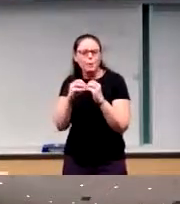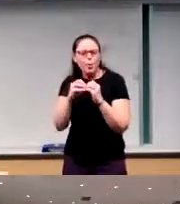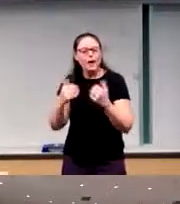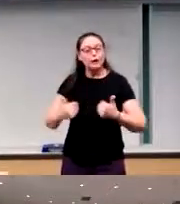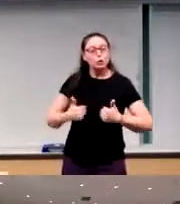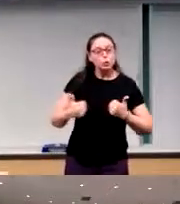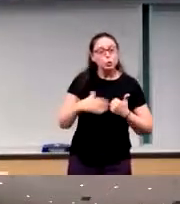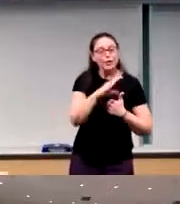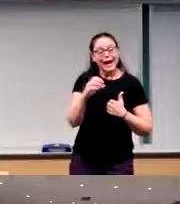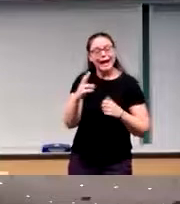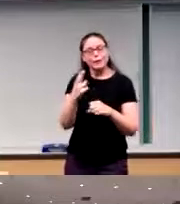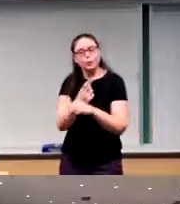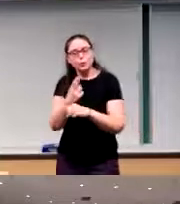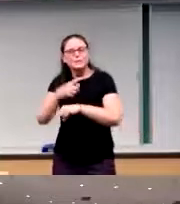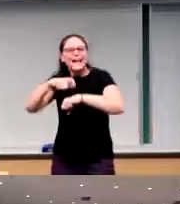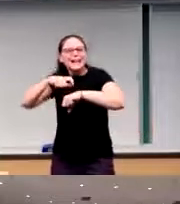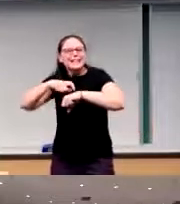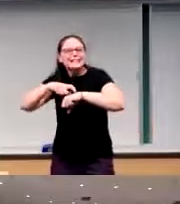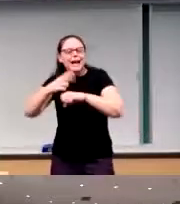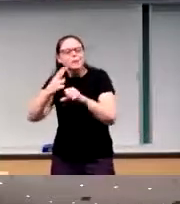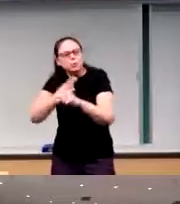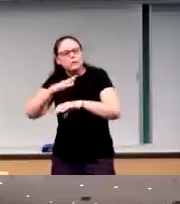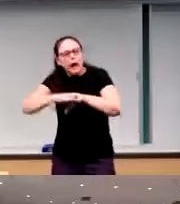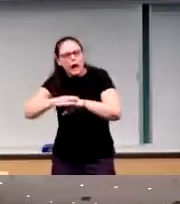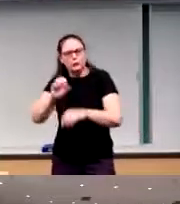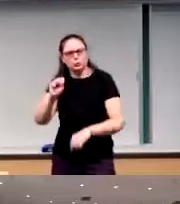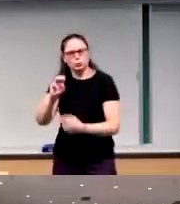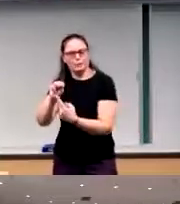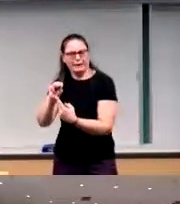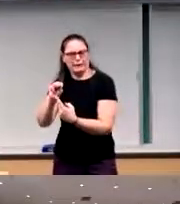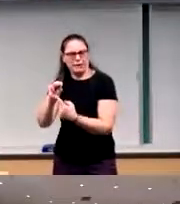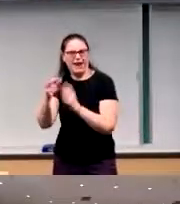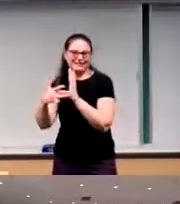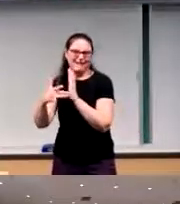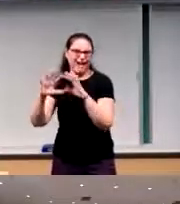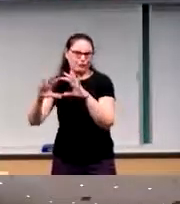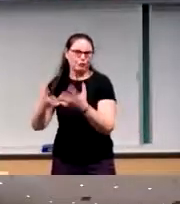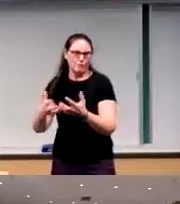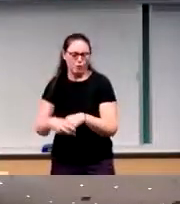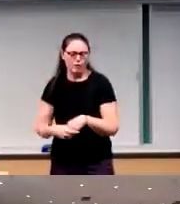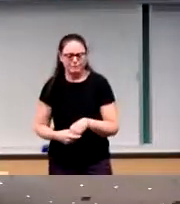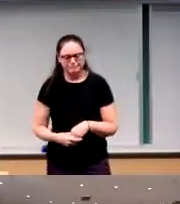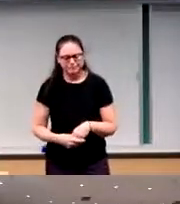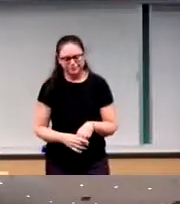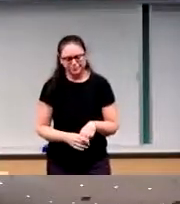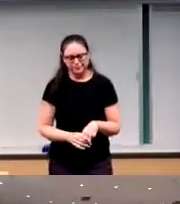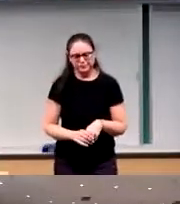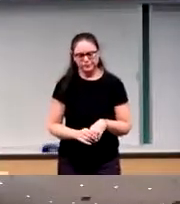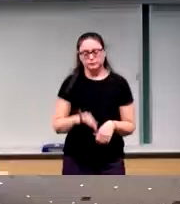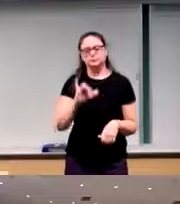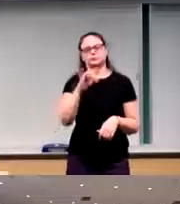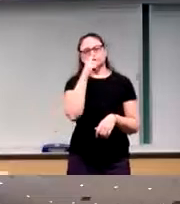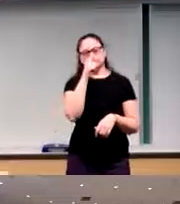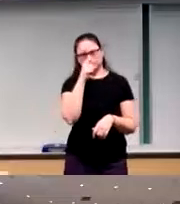and their time spent on mediated technology. Okay, and so,